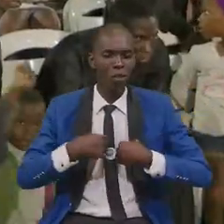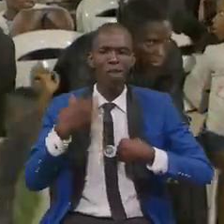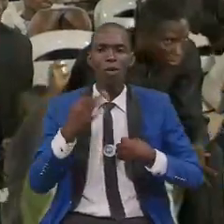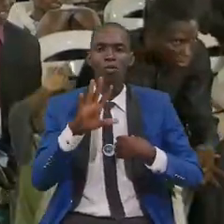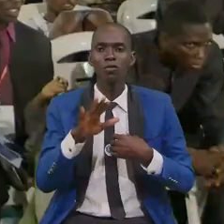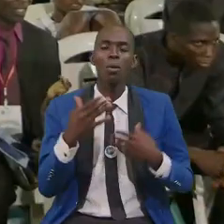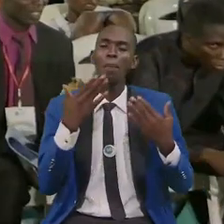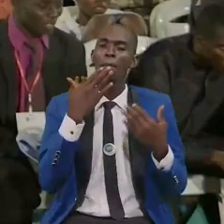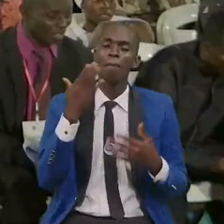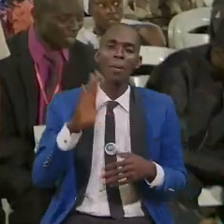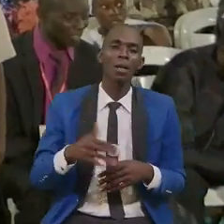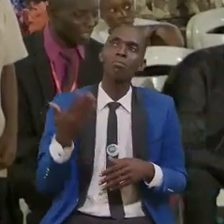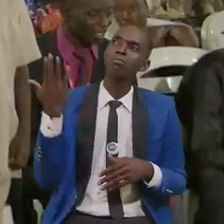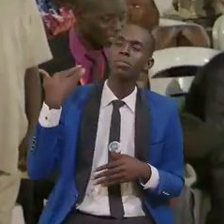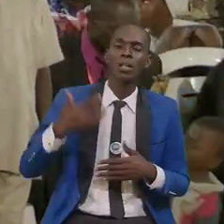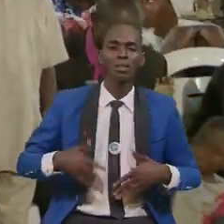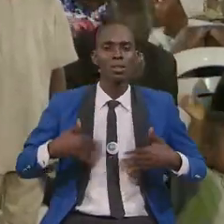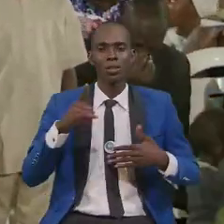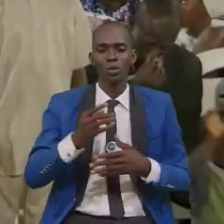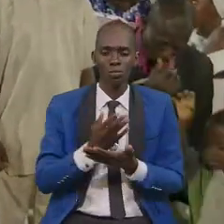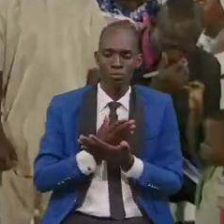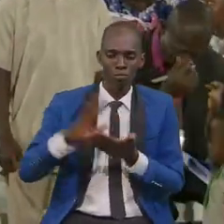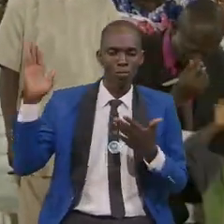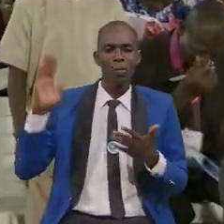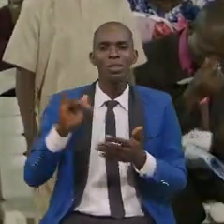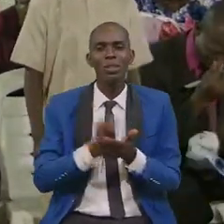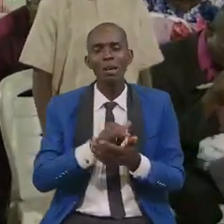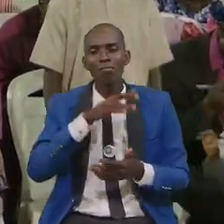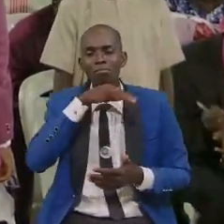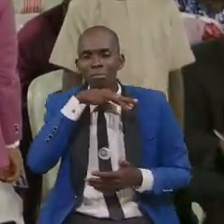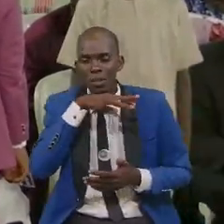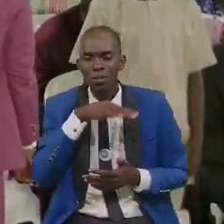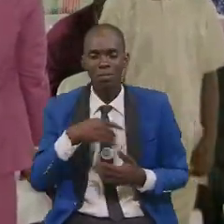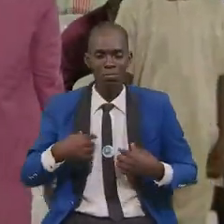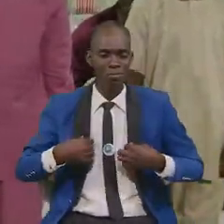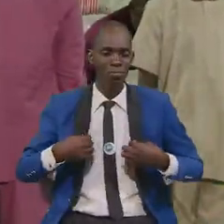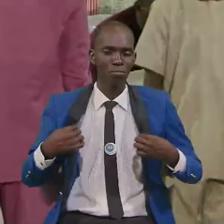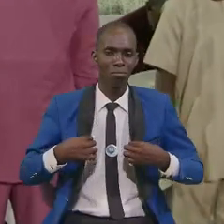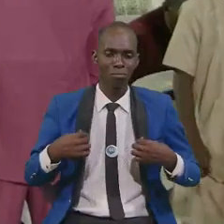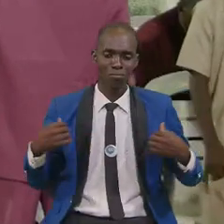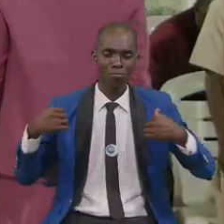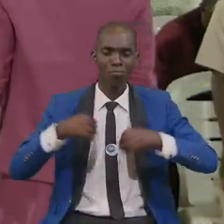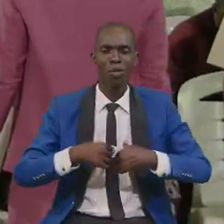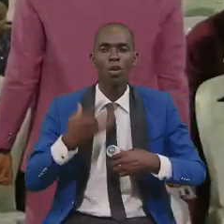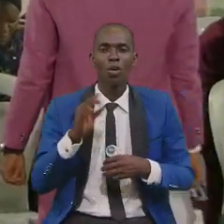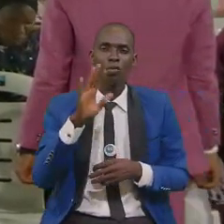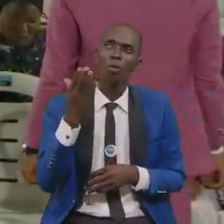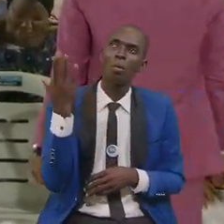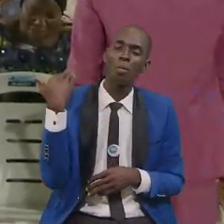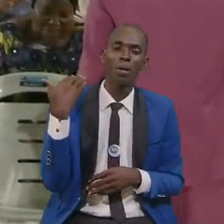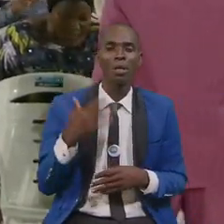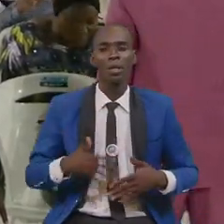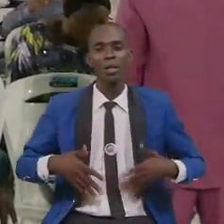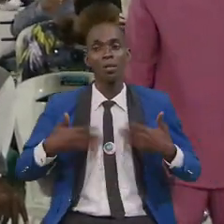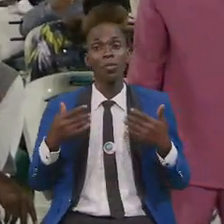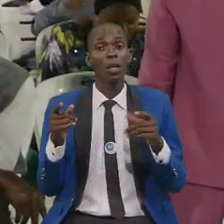life. You throw away the dirty, defiling garment of your past life. As you